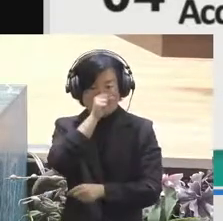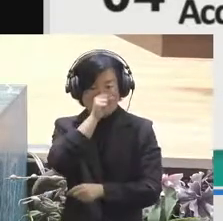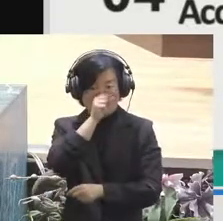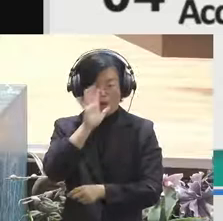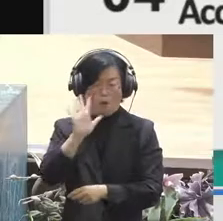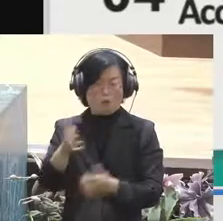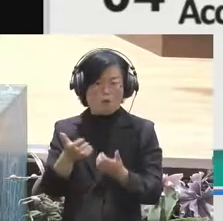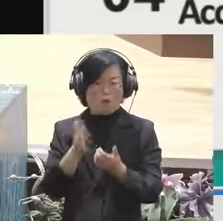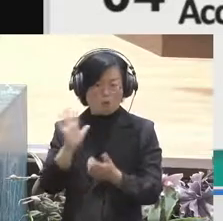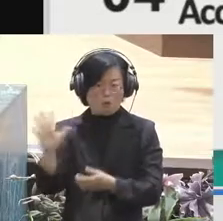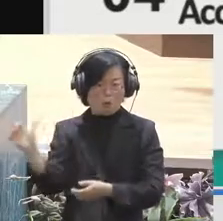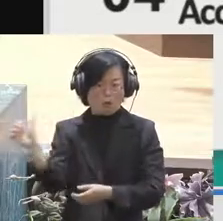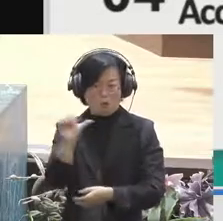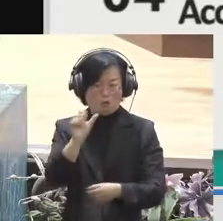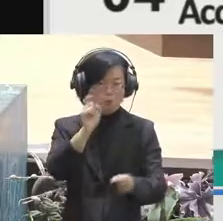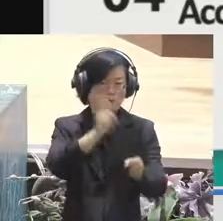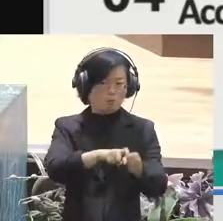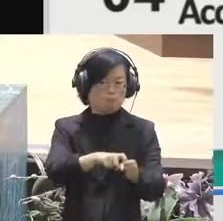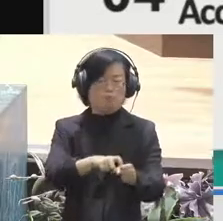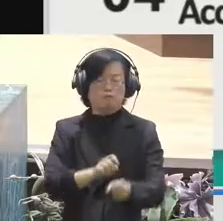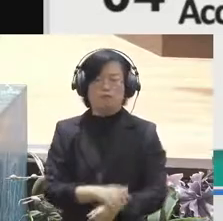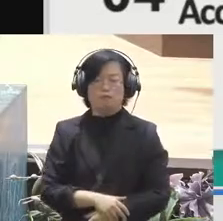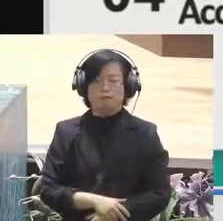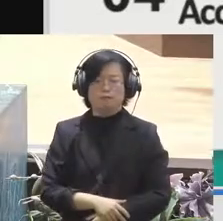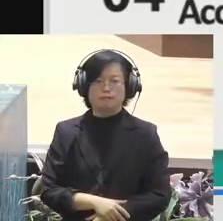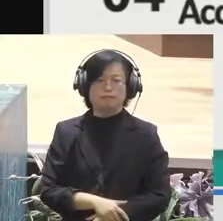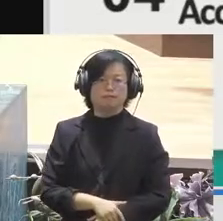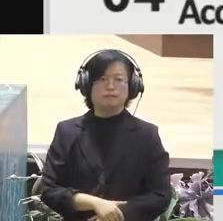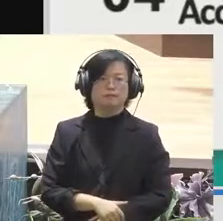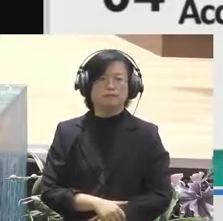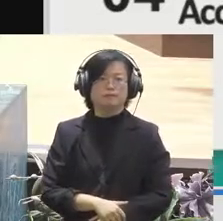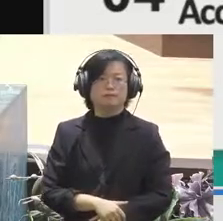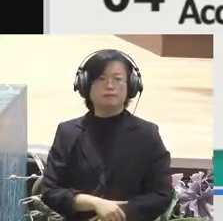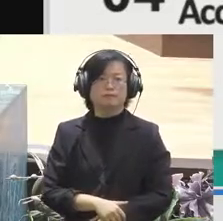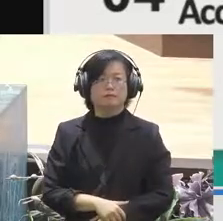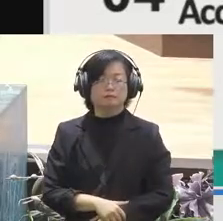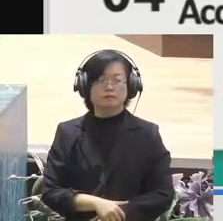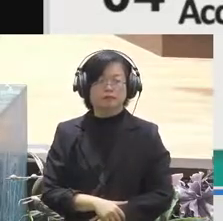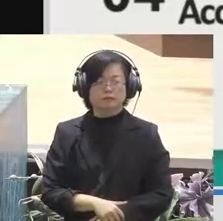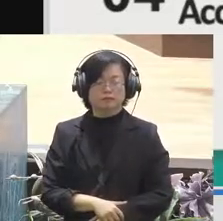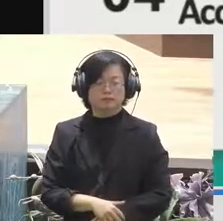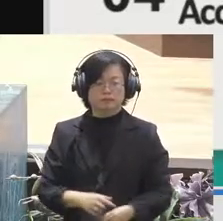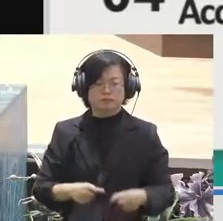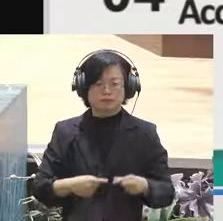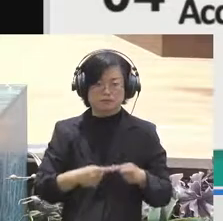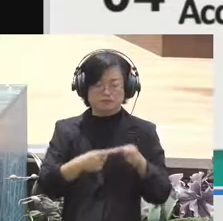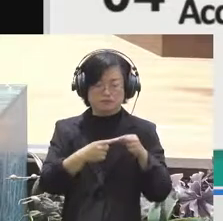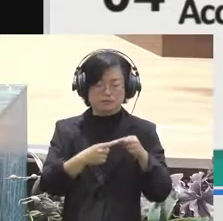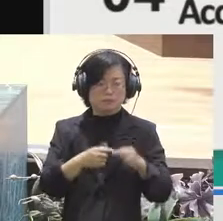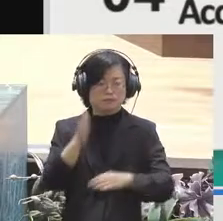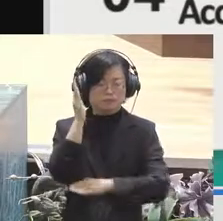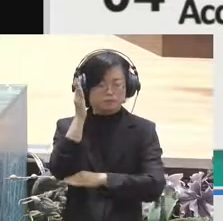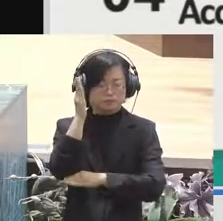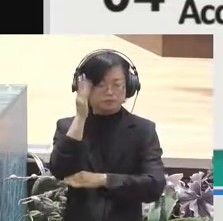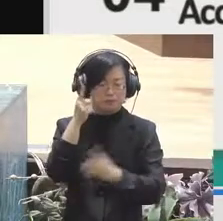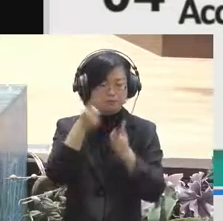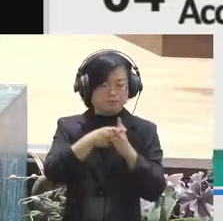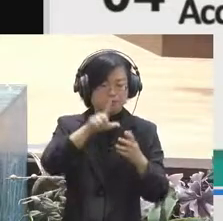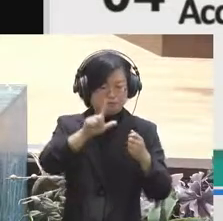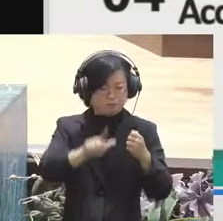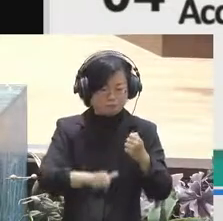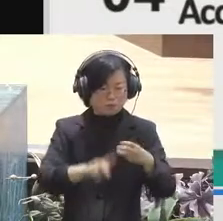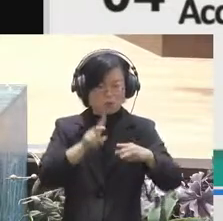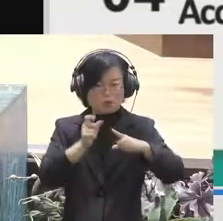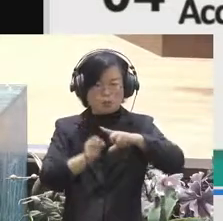pillar of the strategy. Second is the public service delivery, performance and accountability, citizen